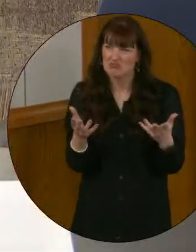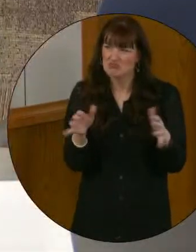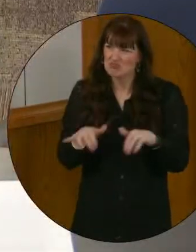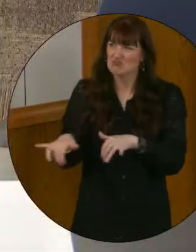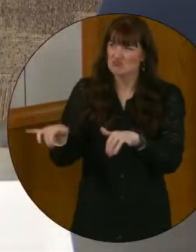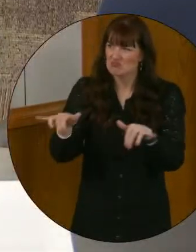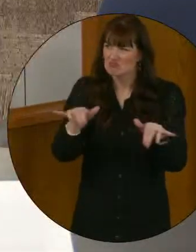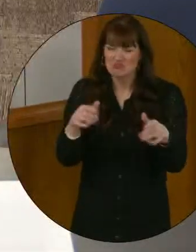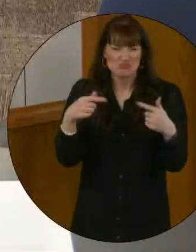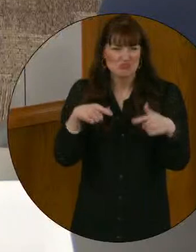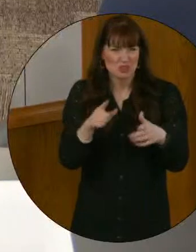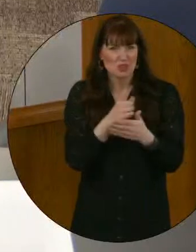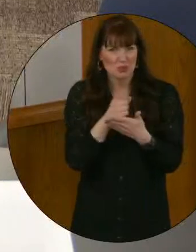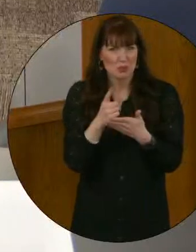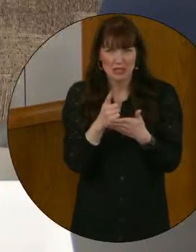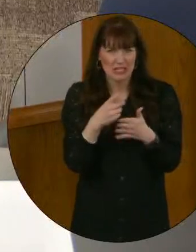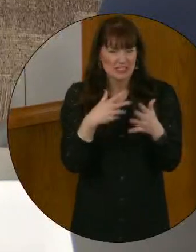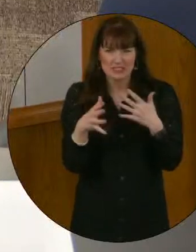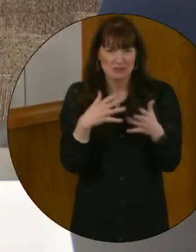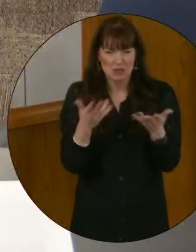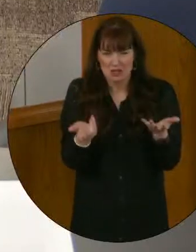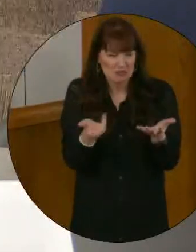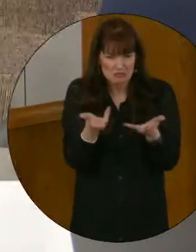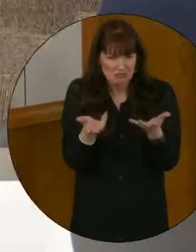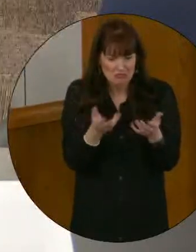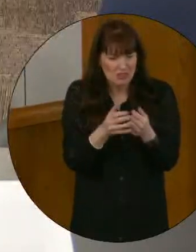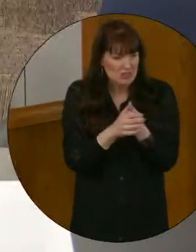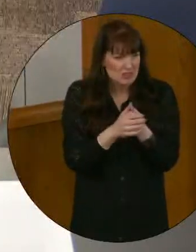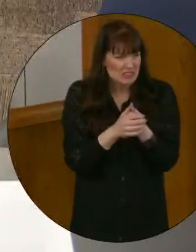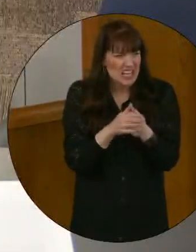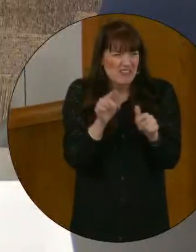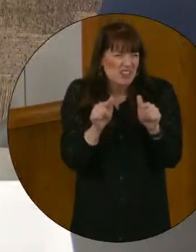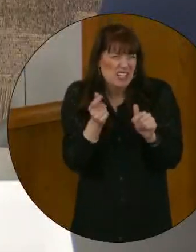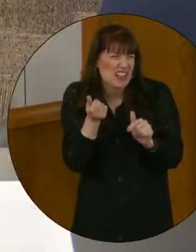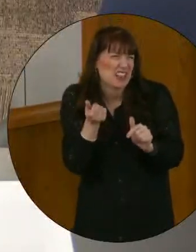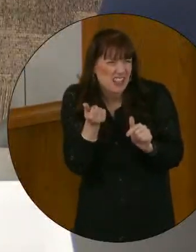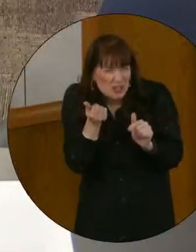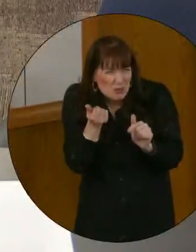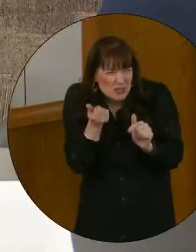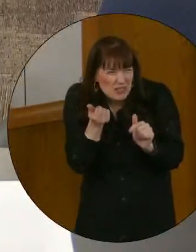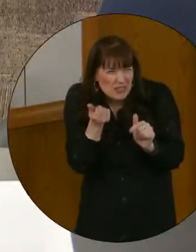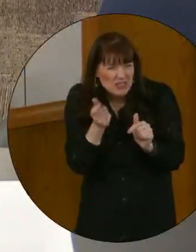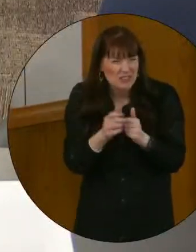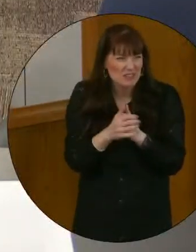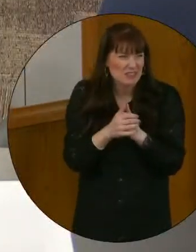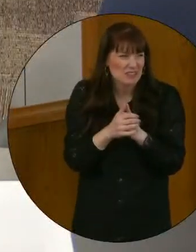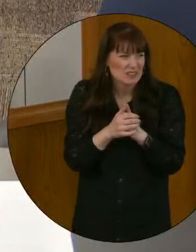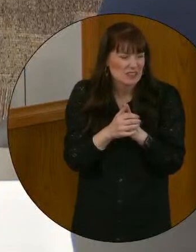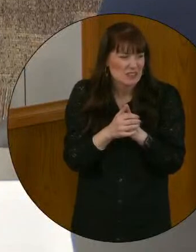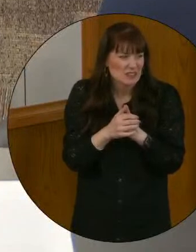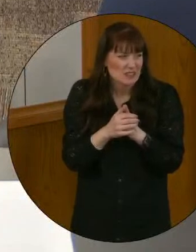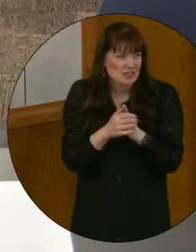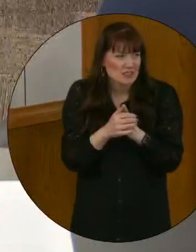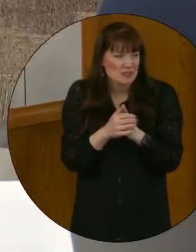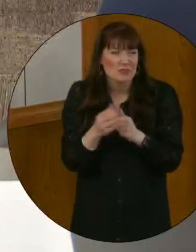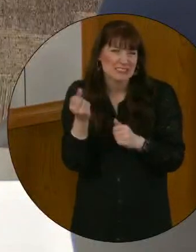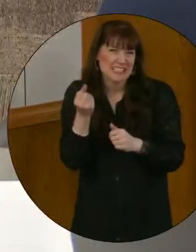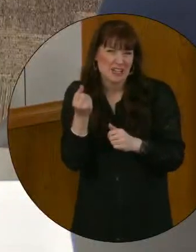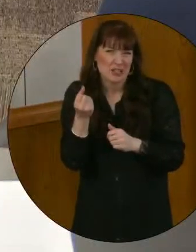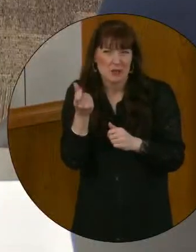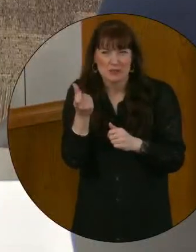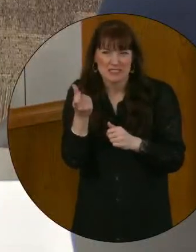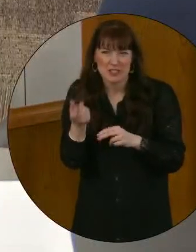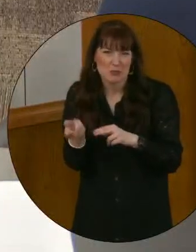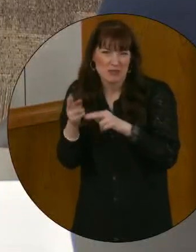the week. It varied slightly, but people who came to the Saturday session